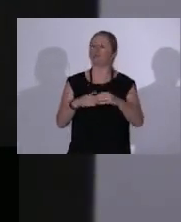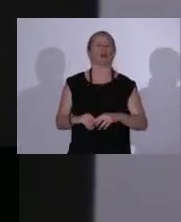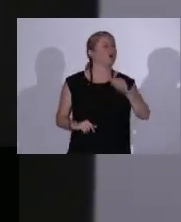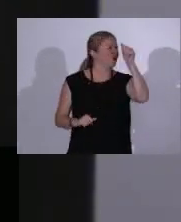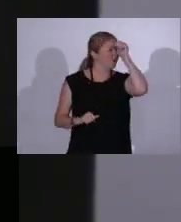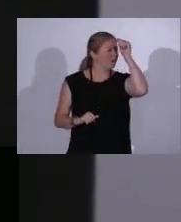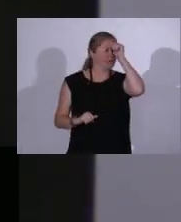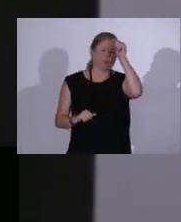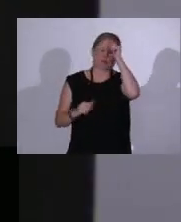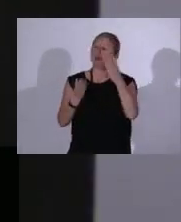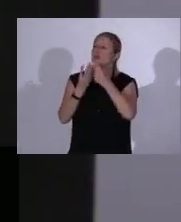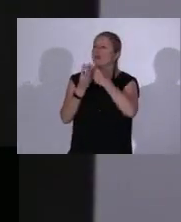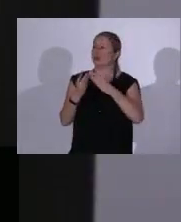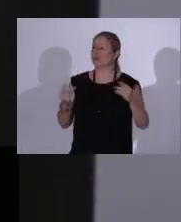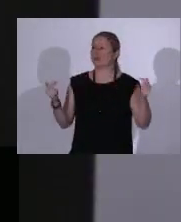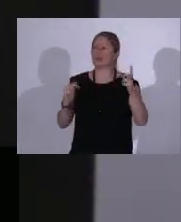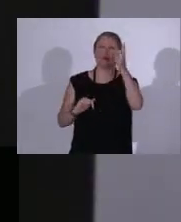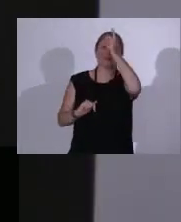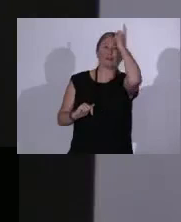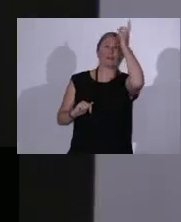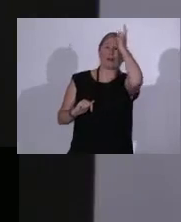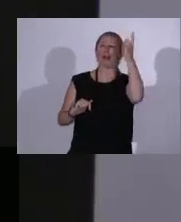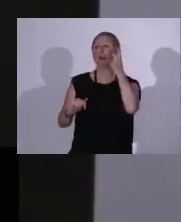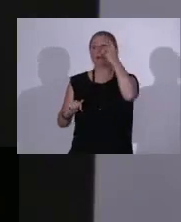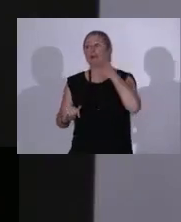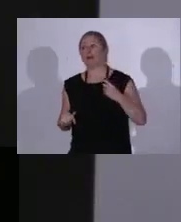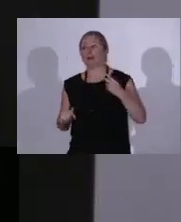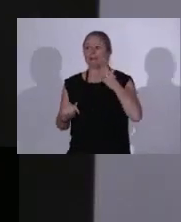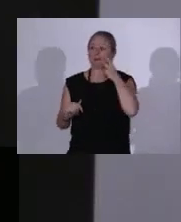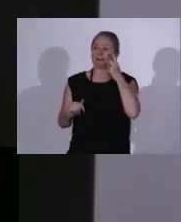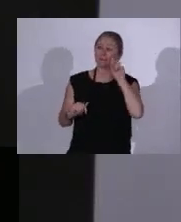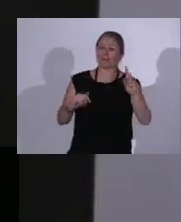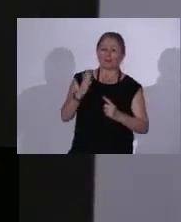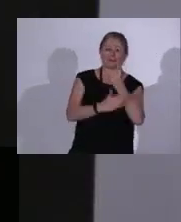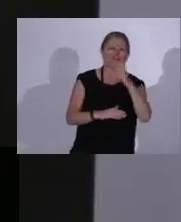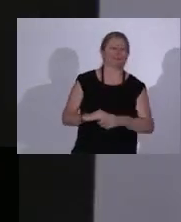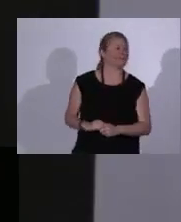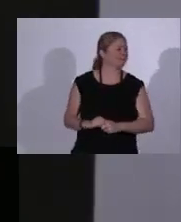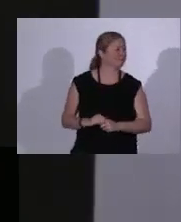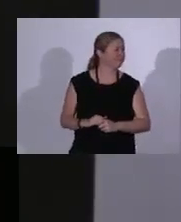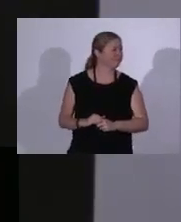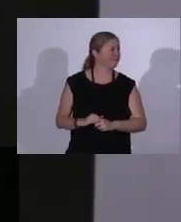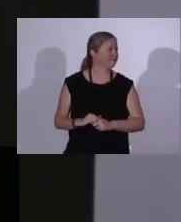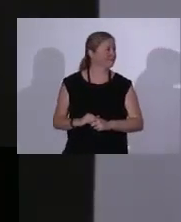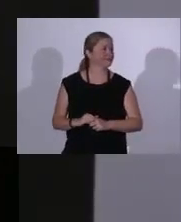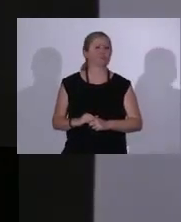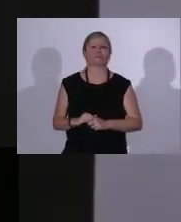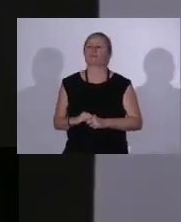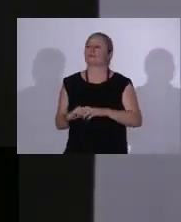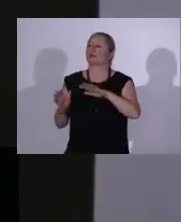you're just like flying by the seat of your pants, I suppose. So moving from